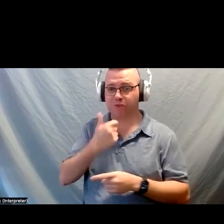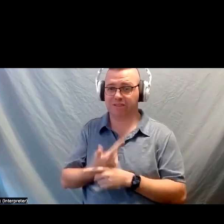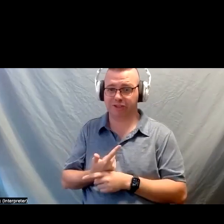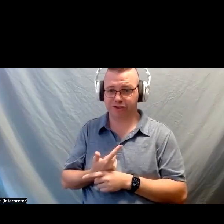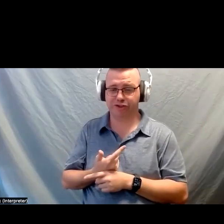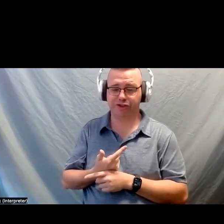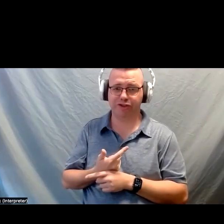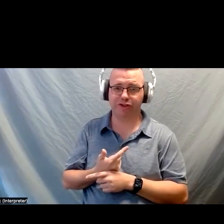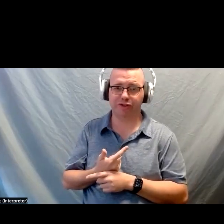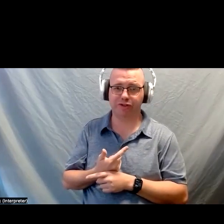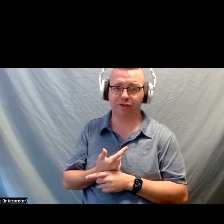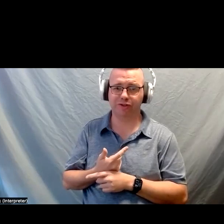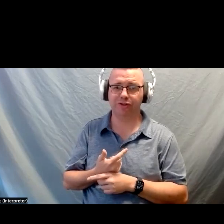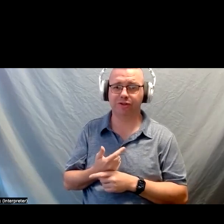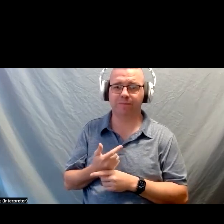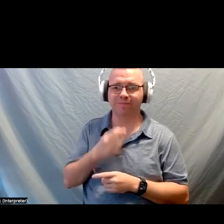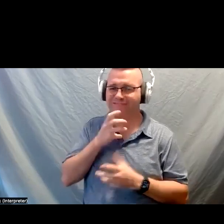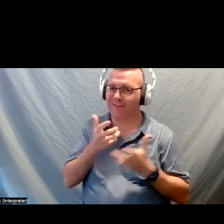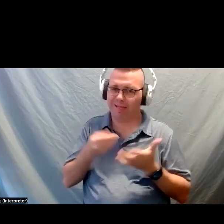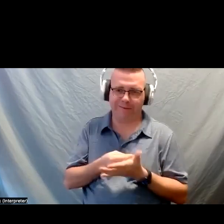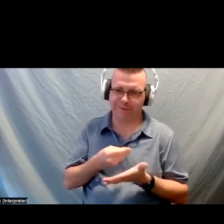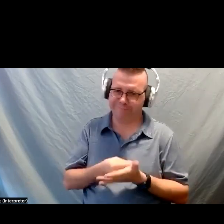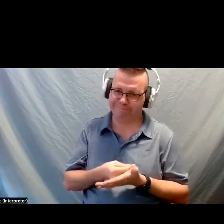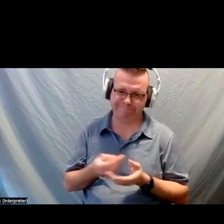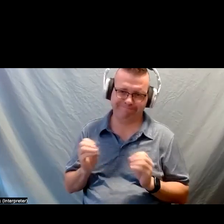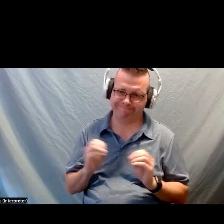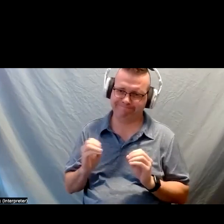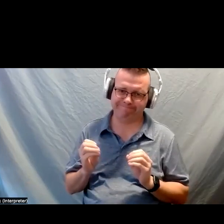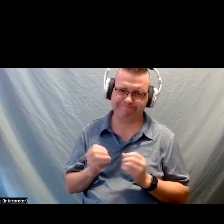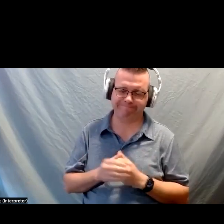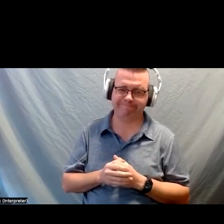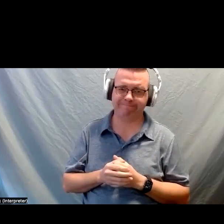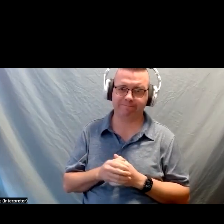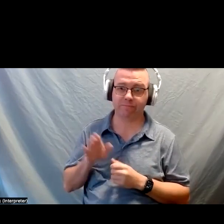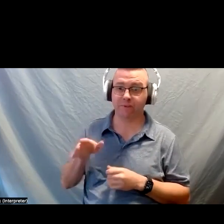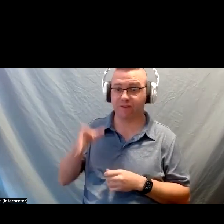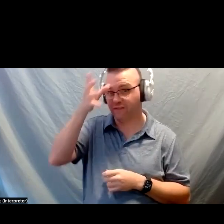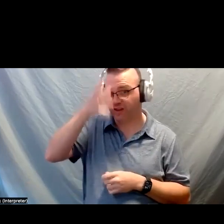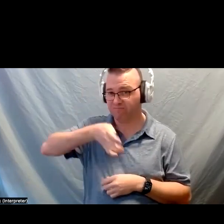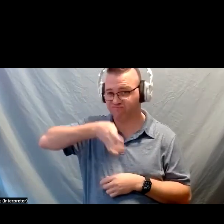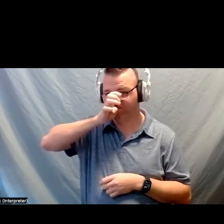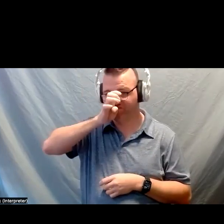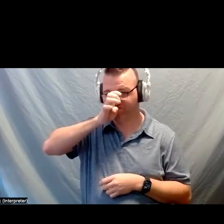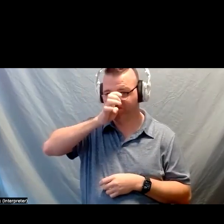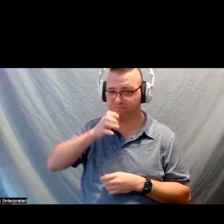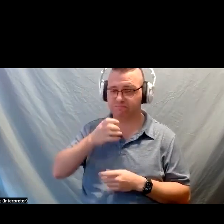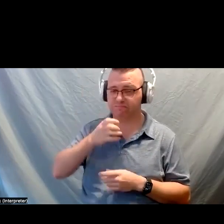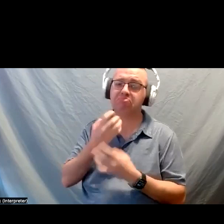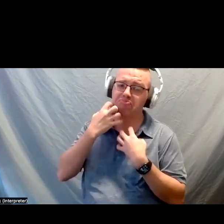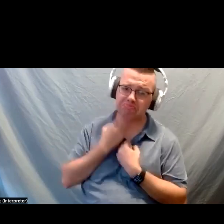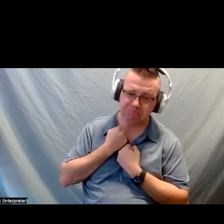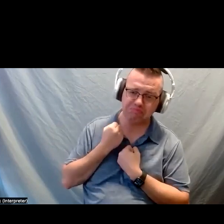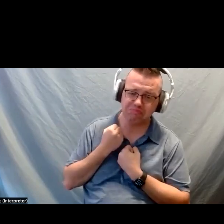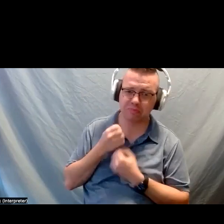sisters. There wasn't much money. Her father was very strict and caring.